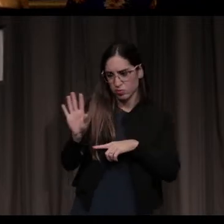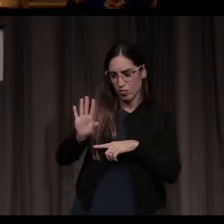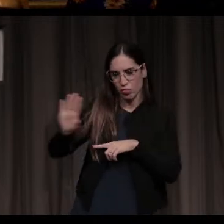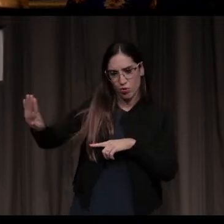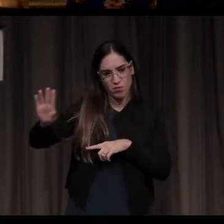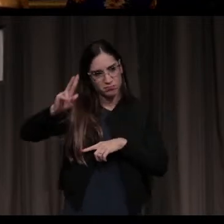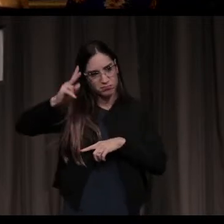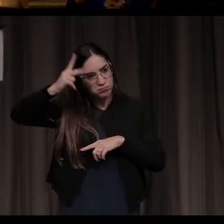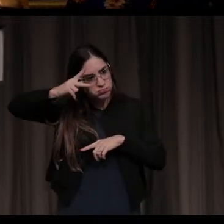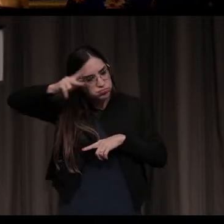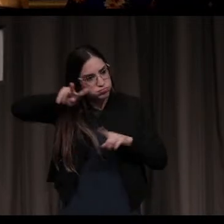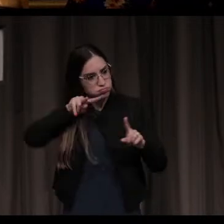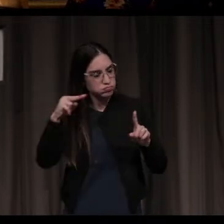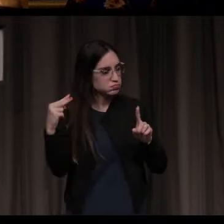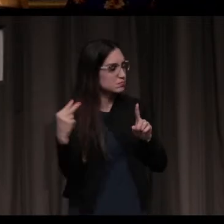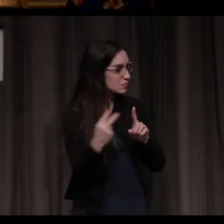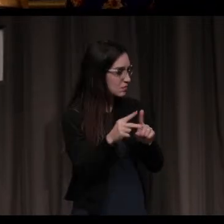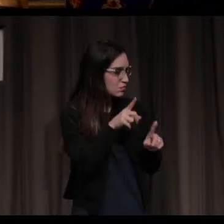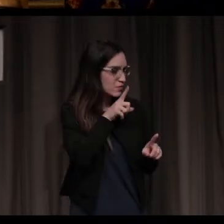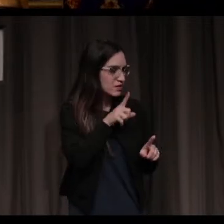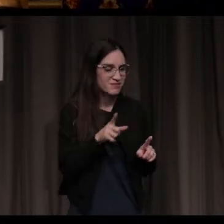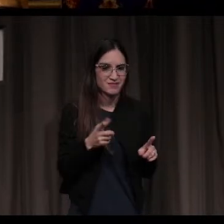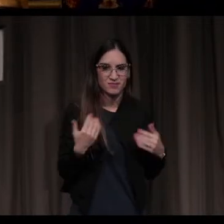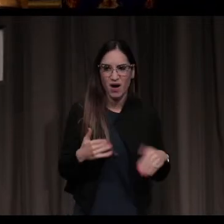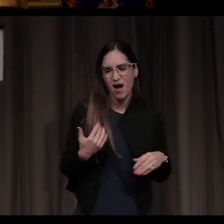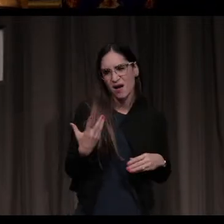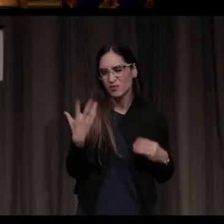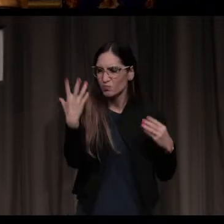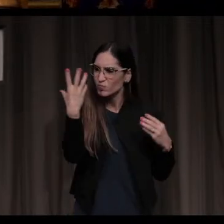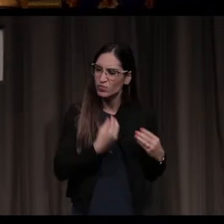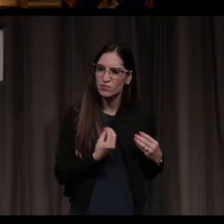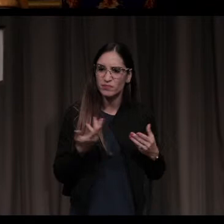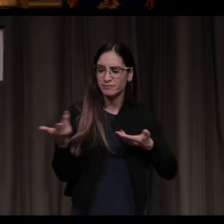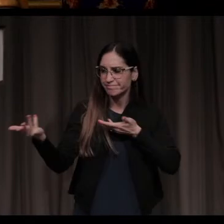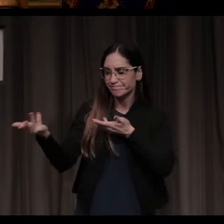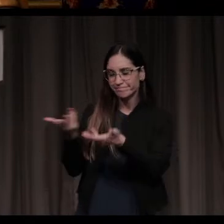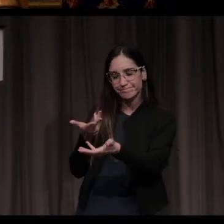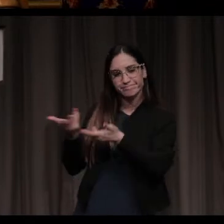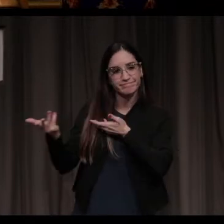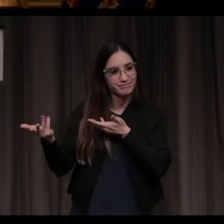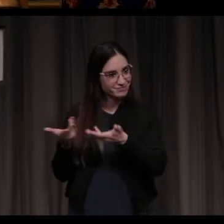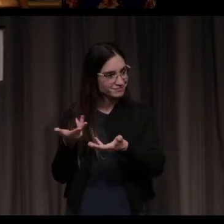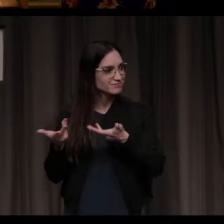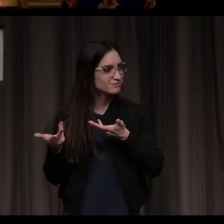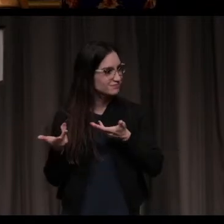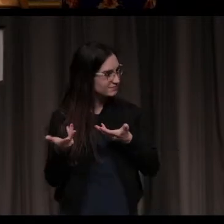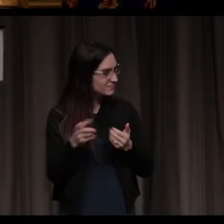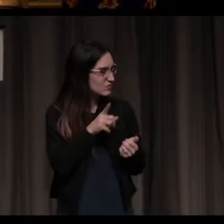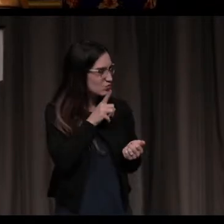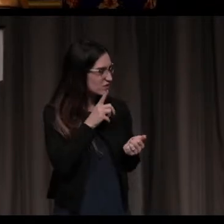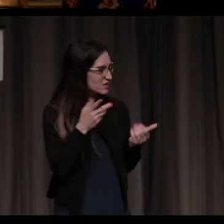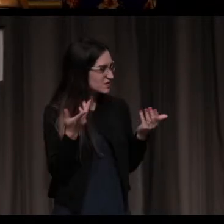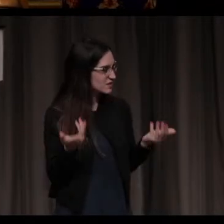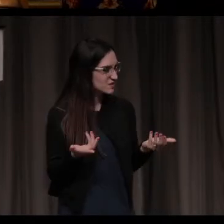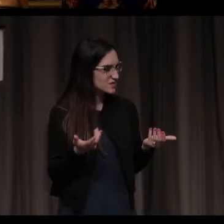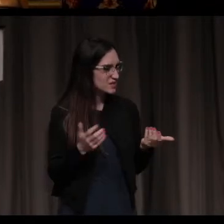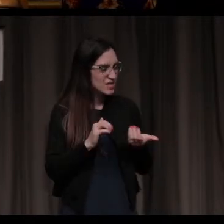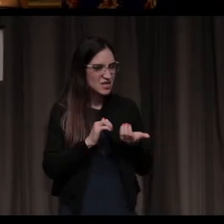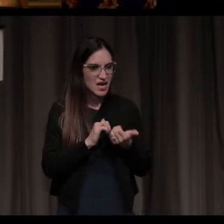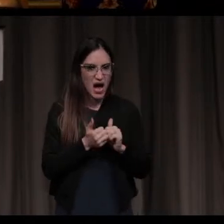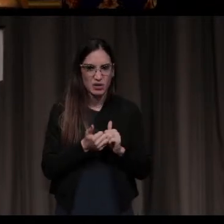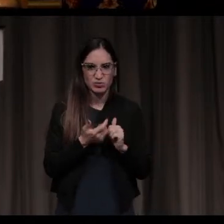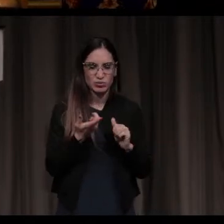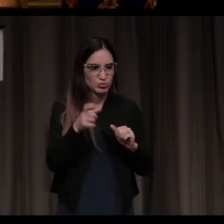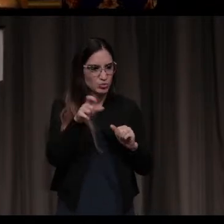philosophies mean, I think that that's a beautiful thing that we can tap into. I mean, you can only go a certain way into like the